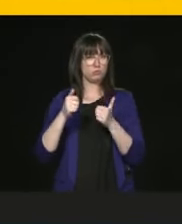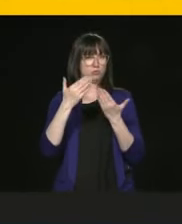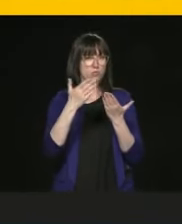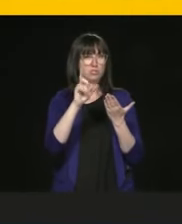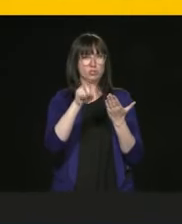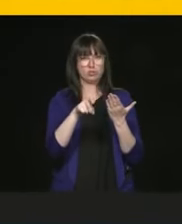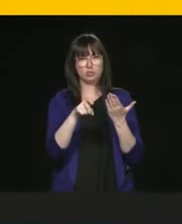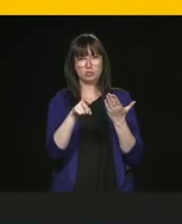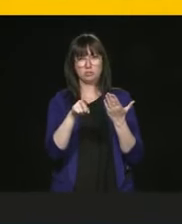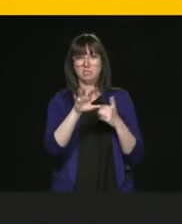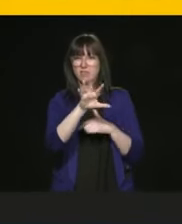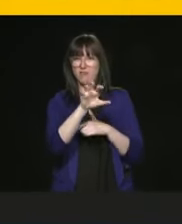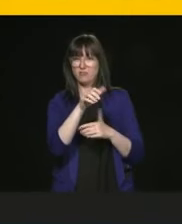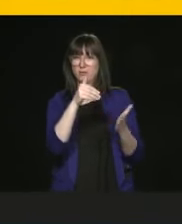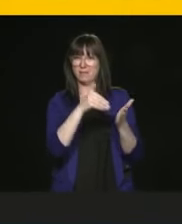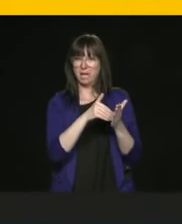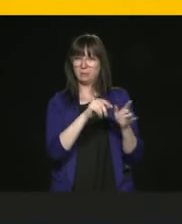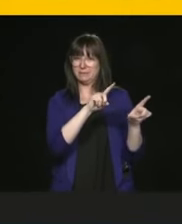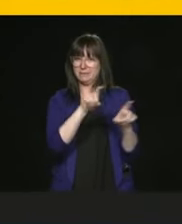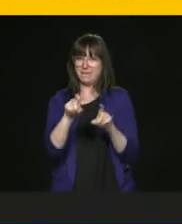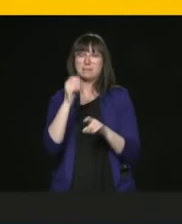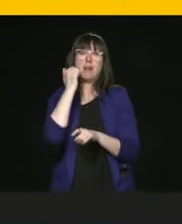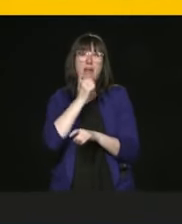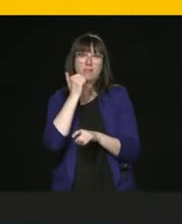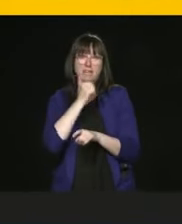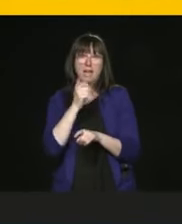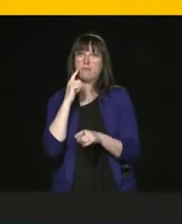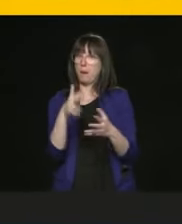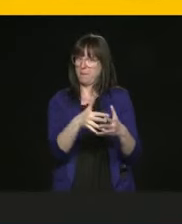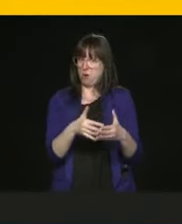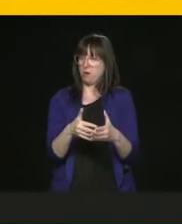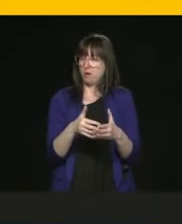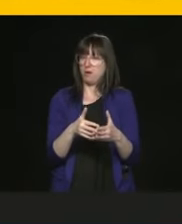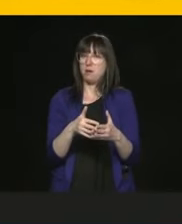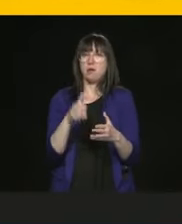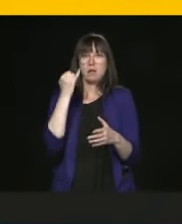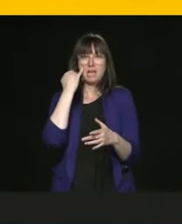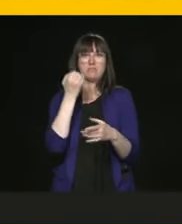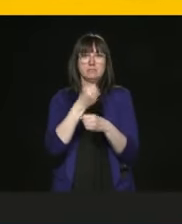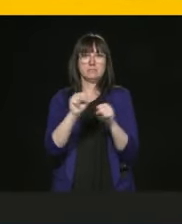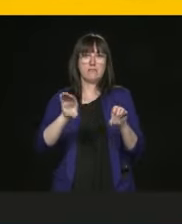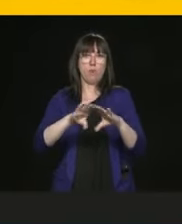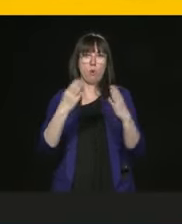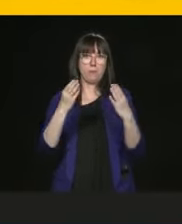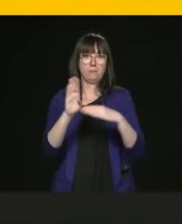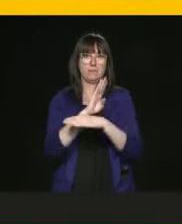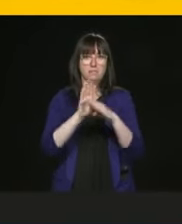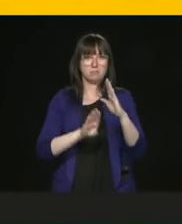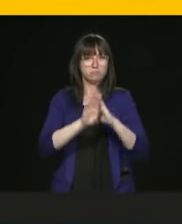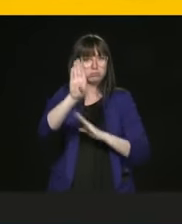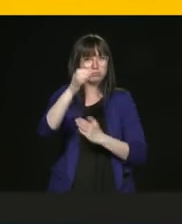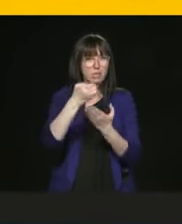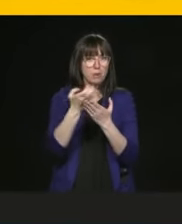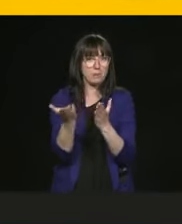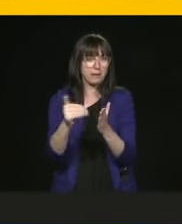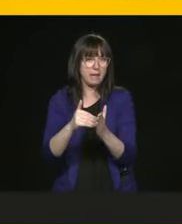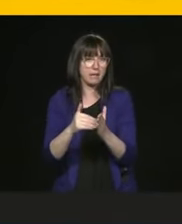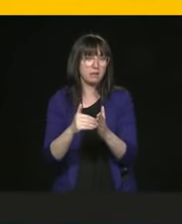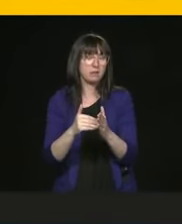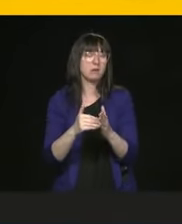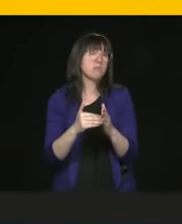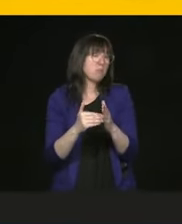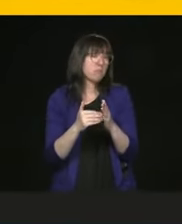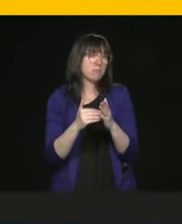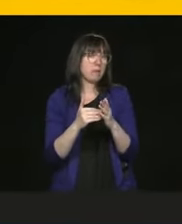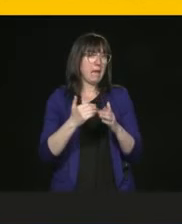least 500,000 tests being done a day in the U.S. in order to safely reopen the economy. What is the specific number of tests that Canada needs